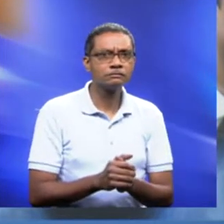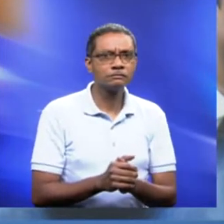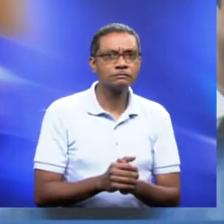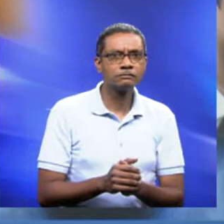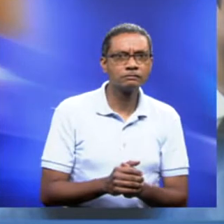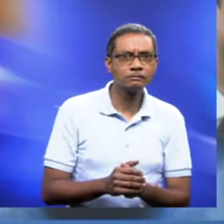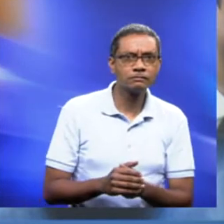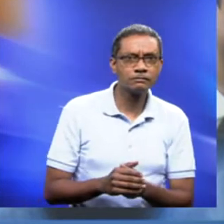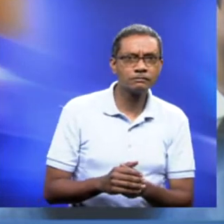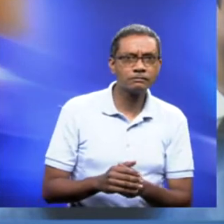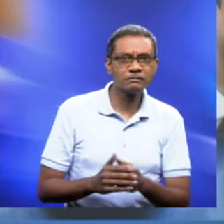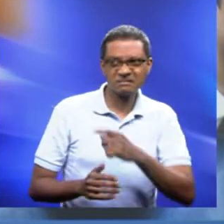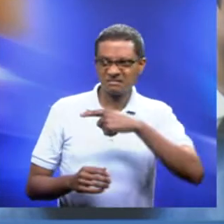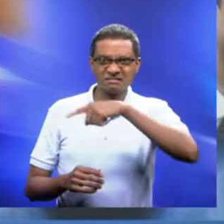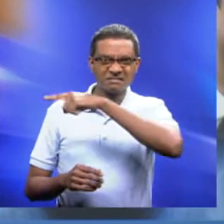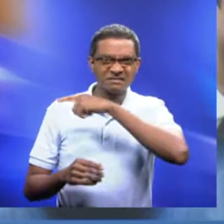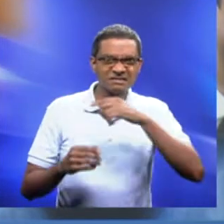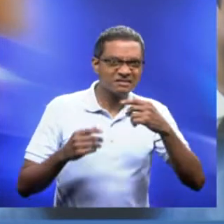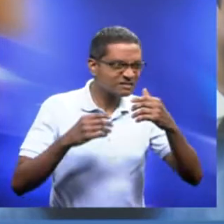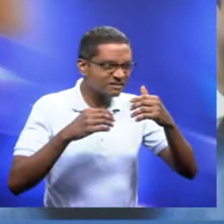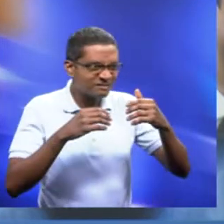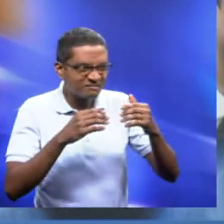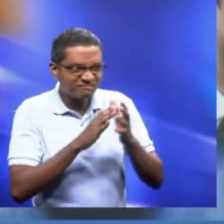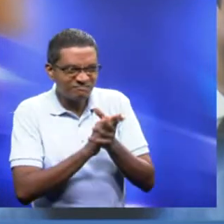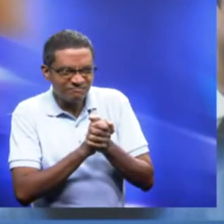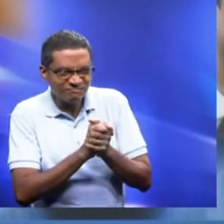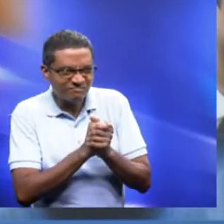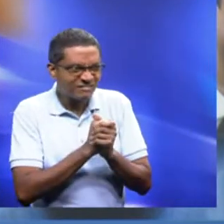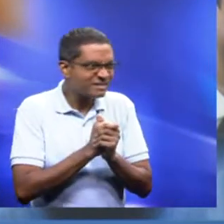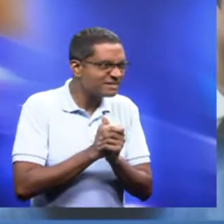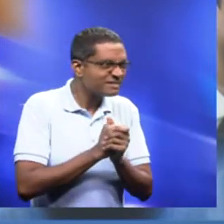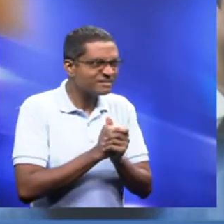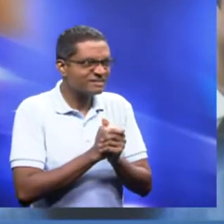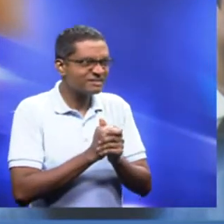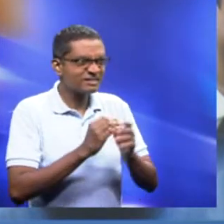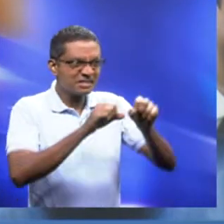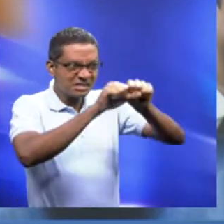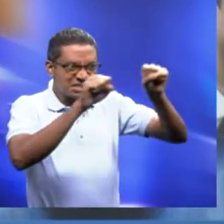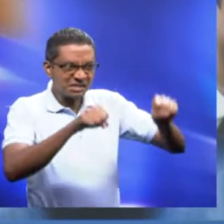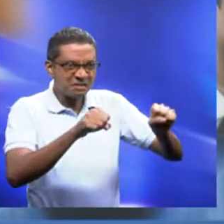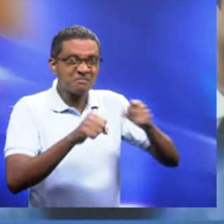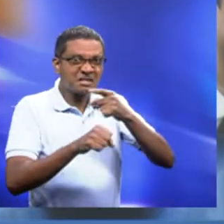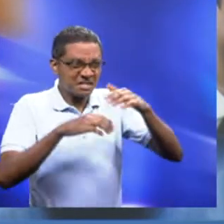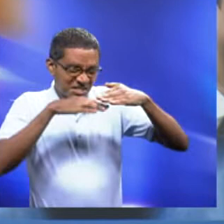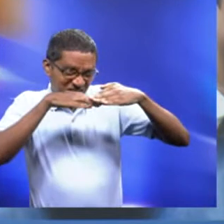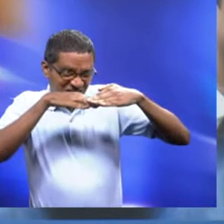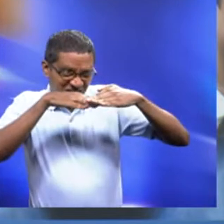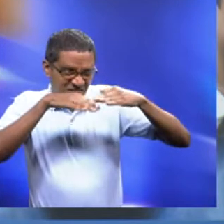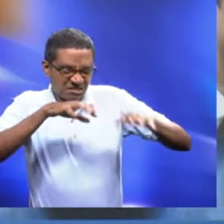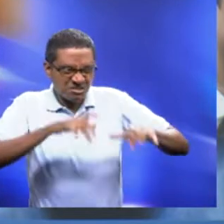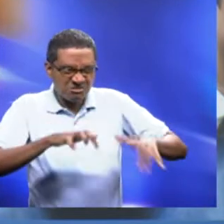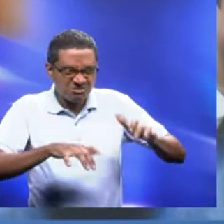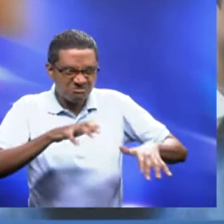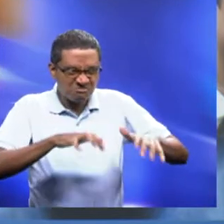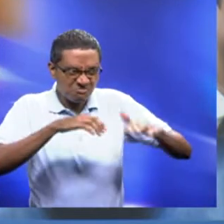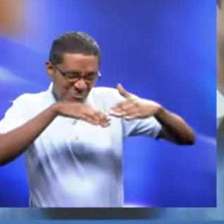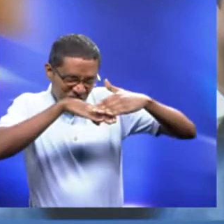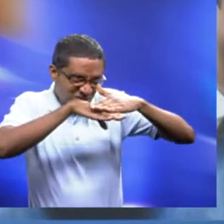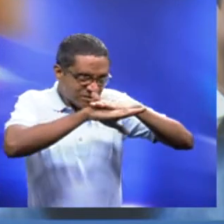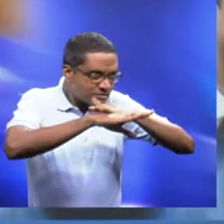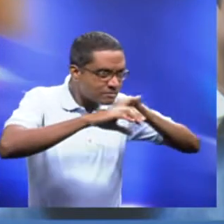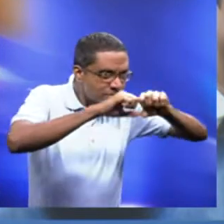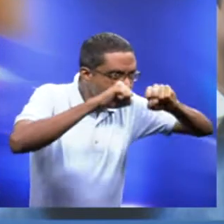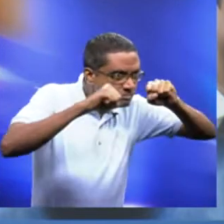penetration threats, where persons, when they get into a system, they remain over a long duration and extracting a